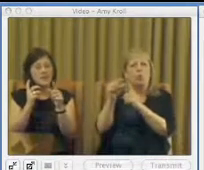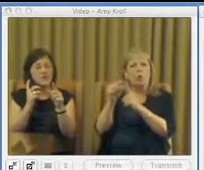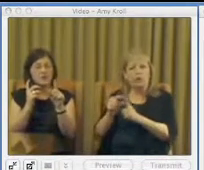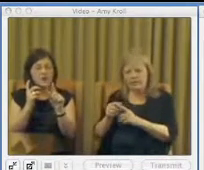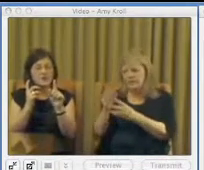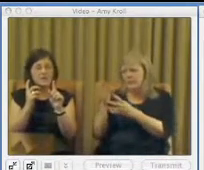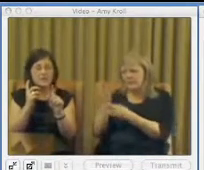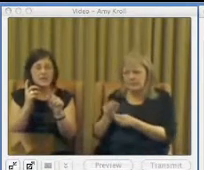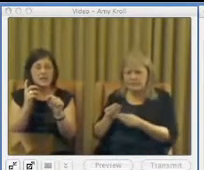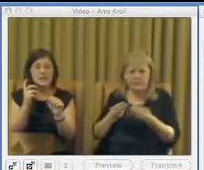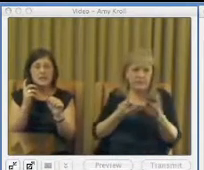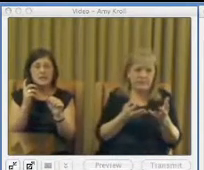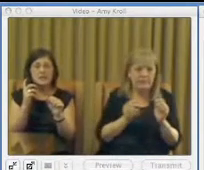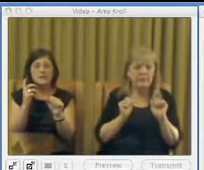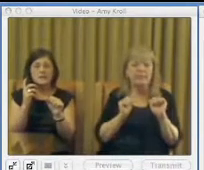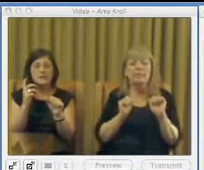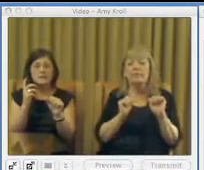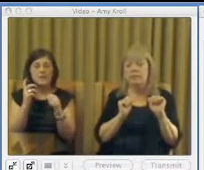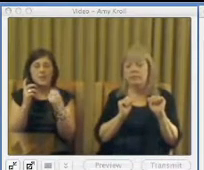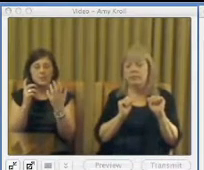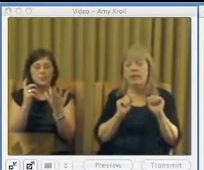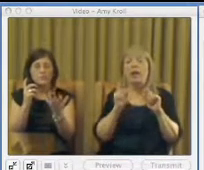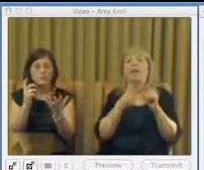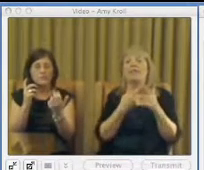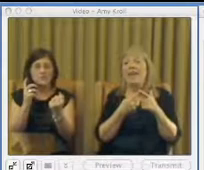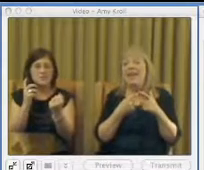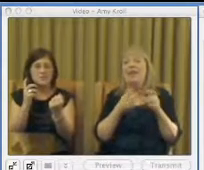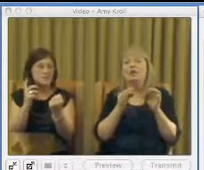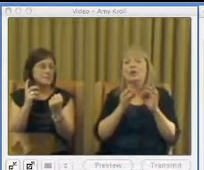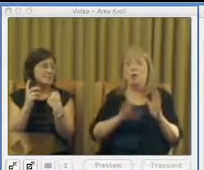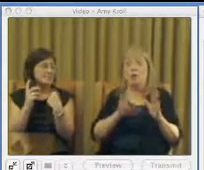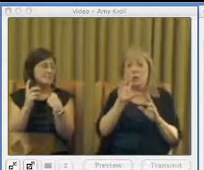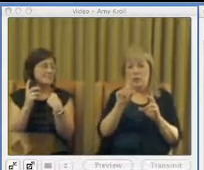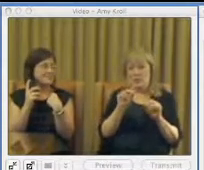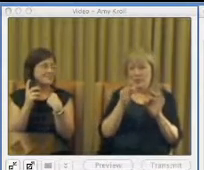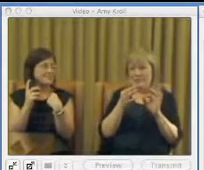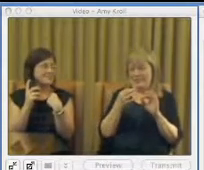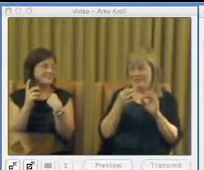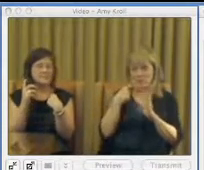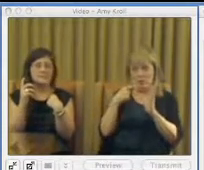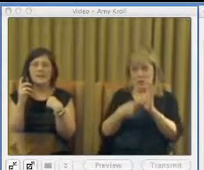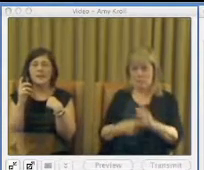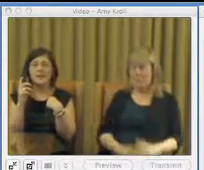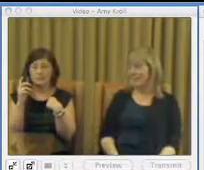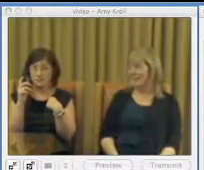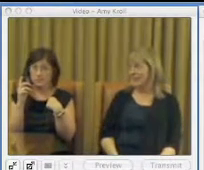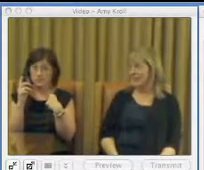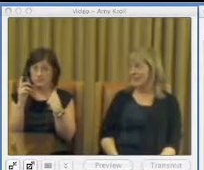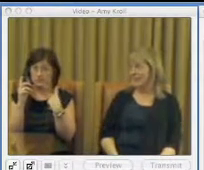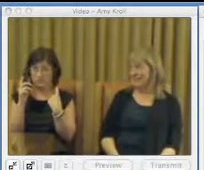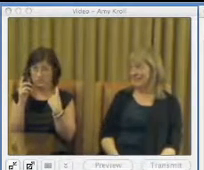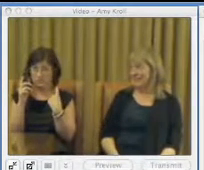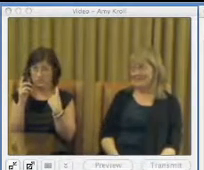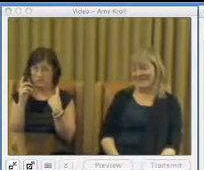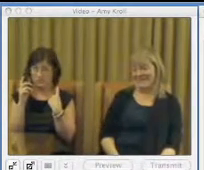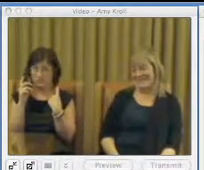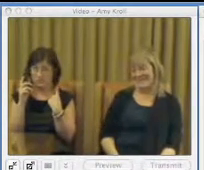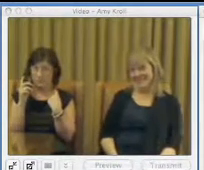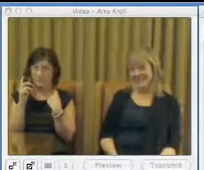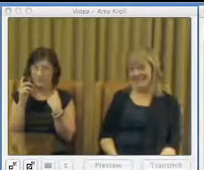approach. But then what they do very subtly, and I'll demonstrate, I